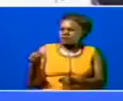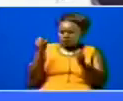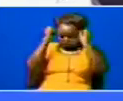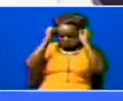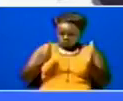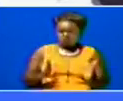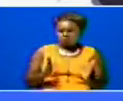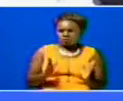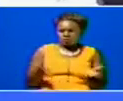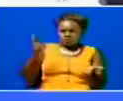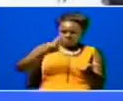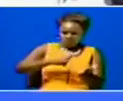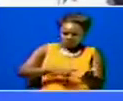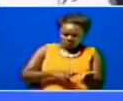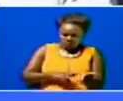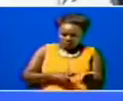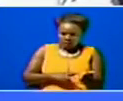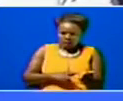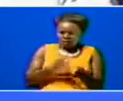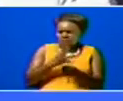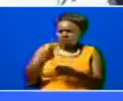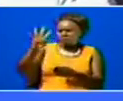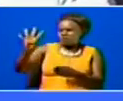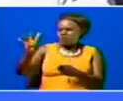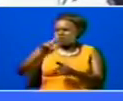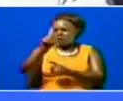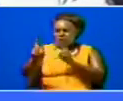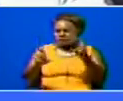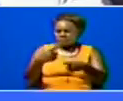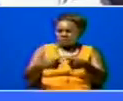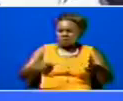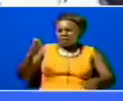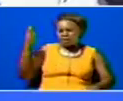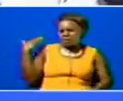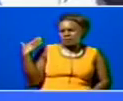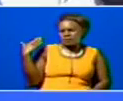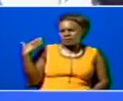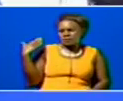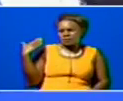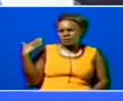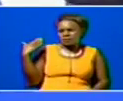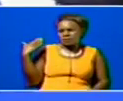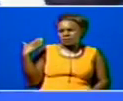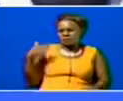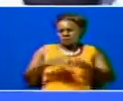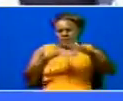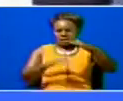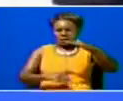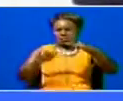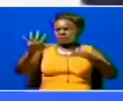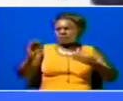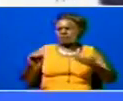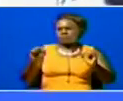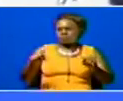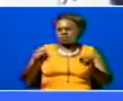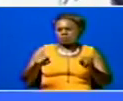students that have registered for KCSE last year, and barely only less than 50 can be able